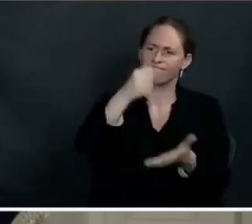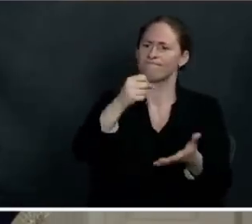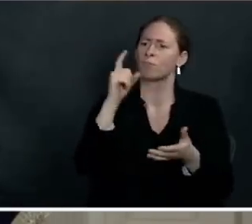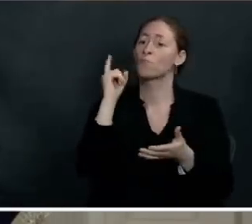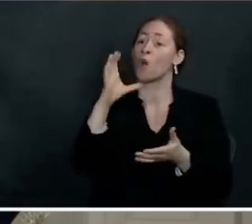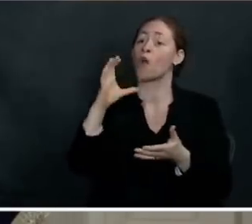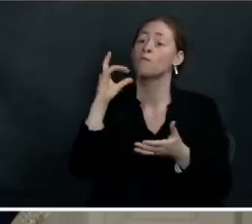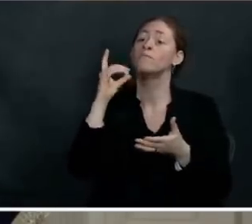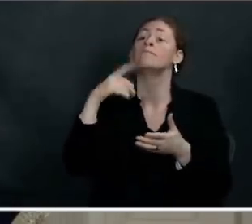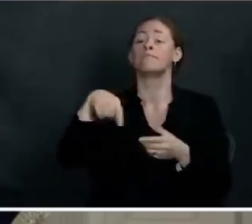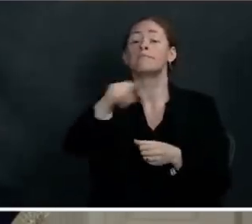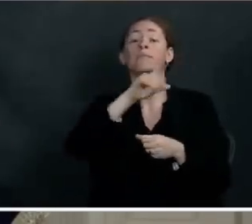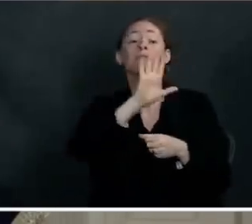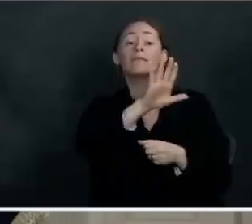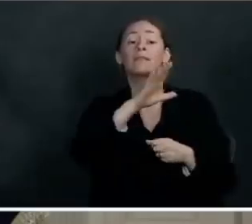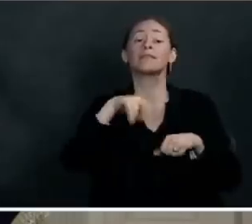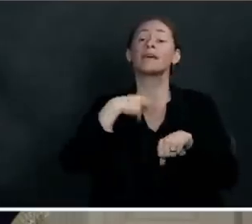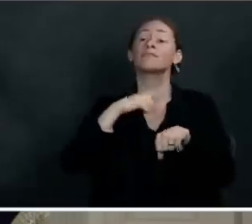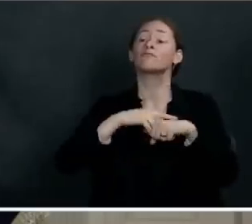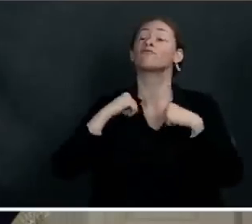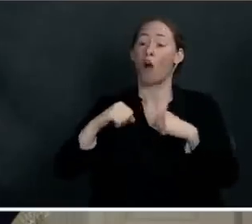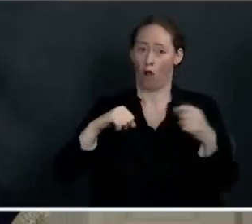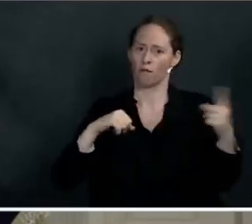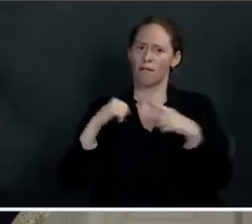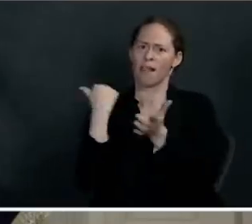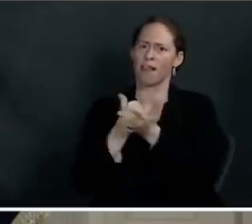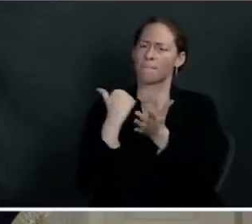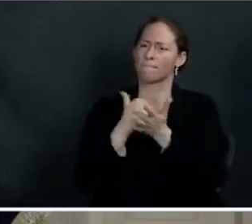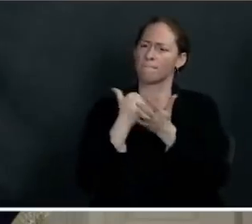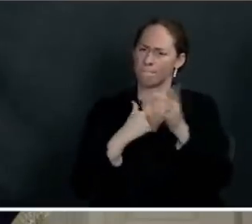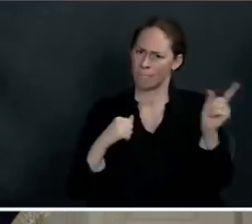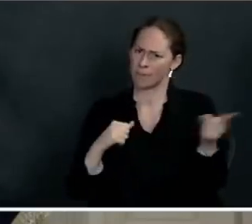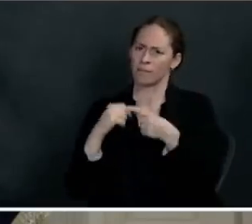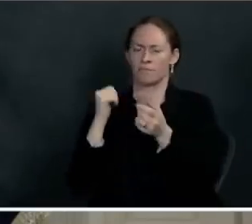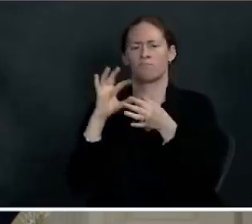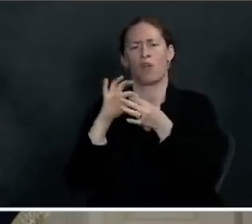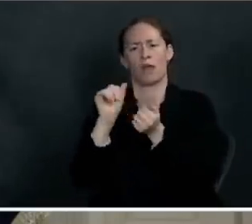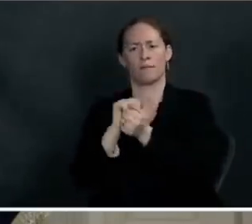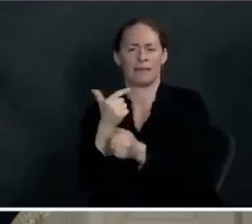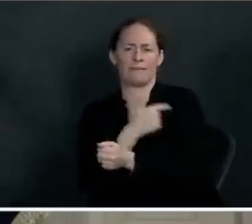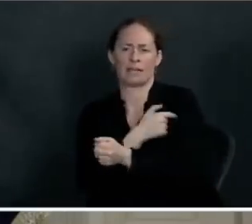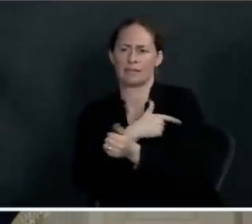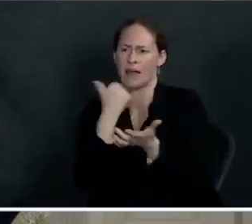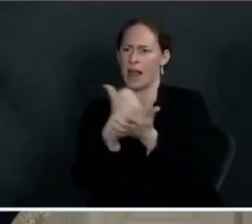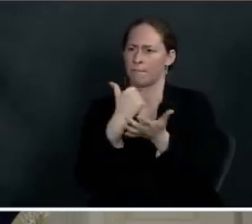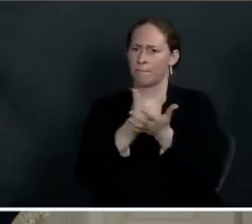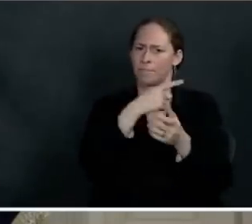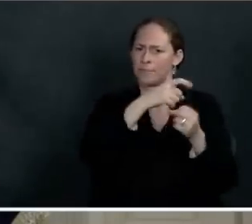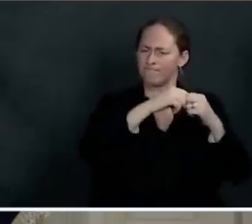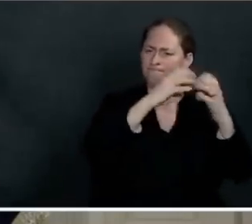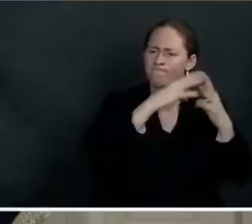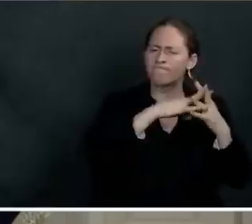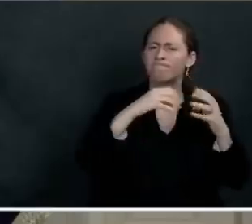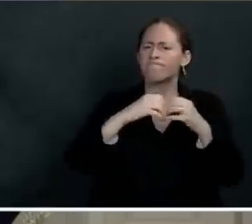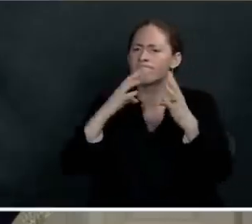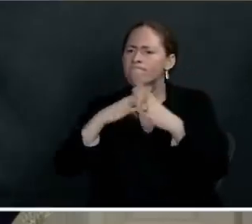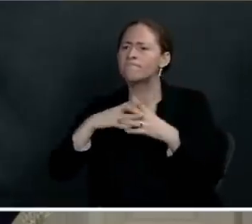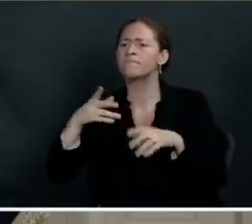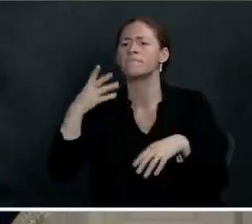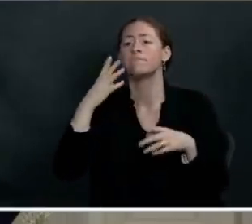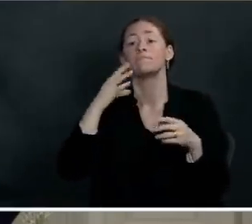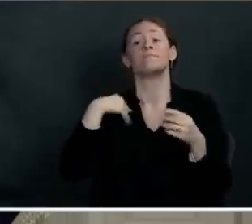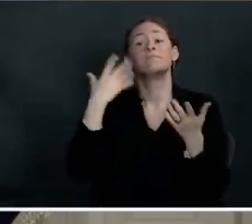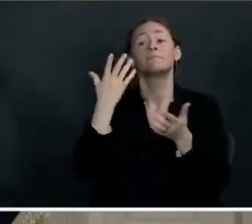help the COVID relief effort, both getting people, getting the sites set up and even using some of their personnel